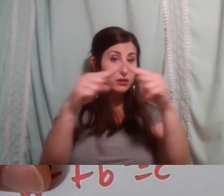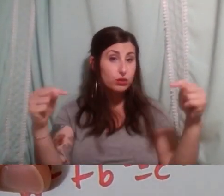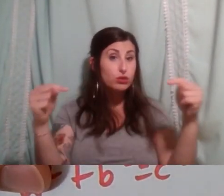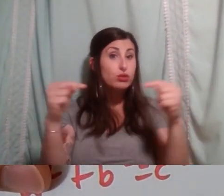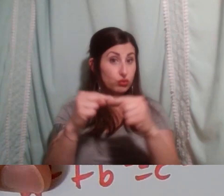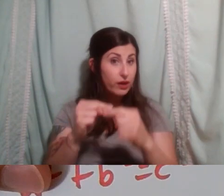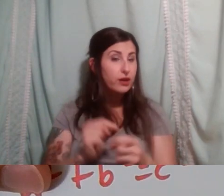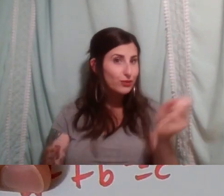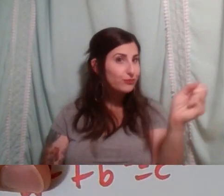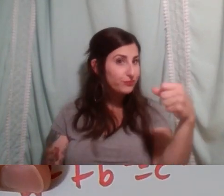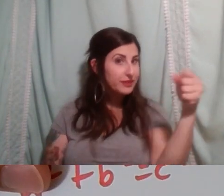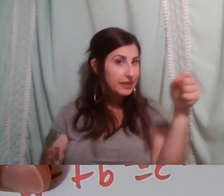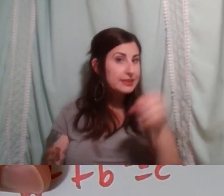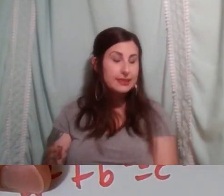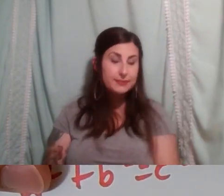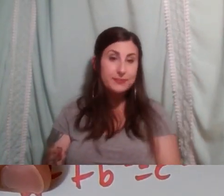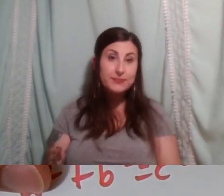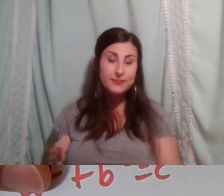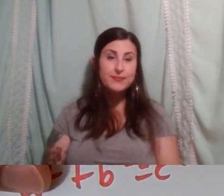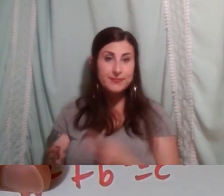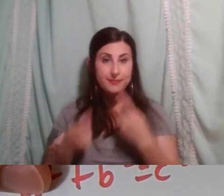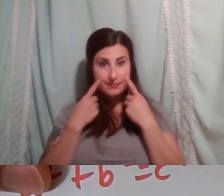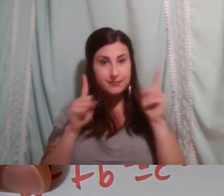right triangle.